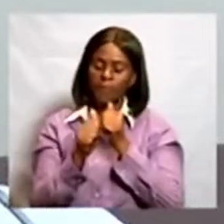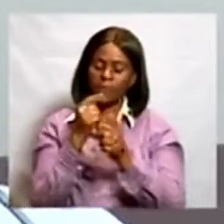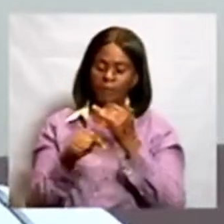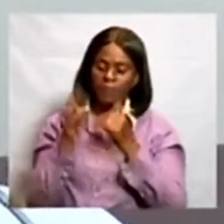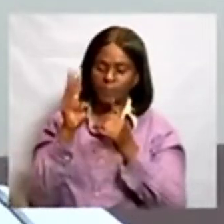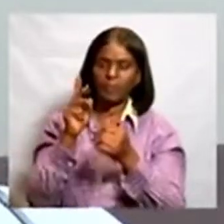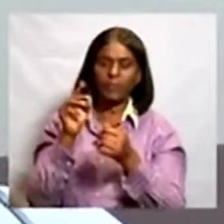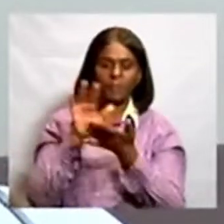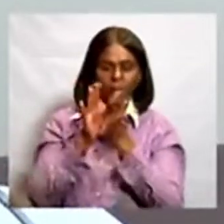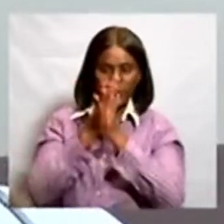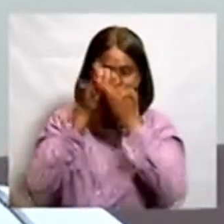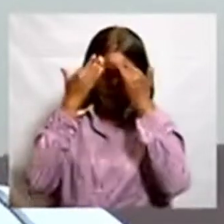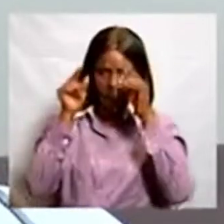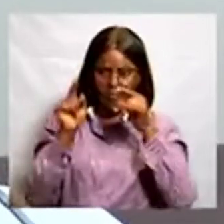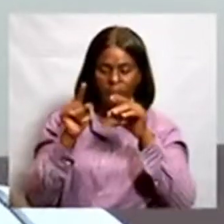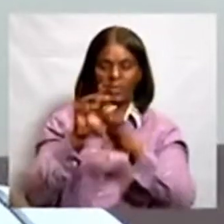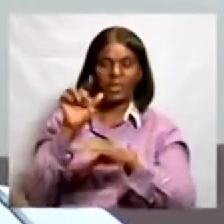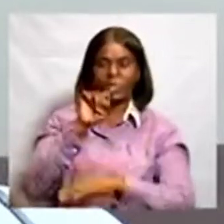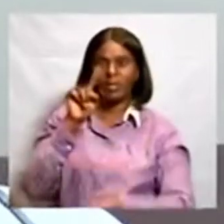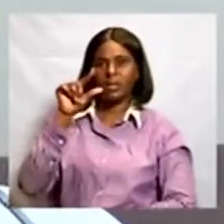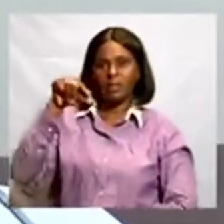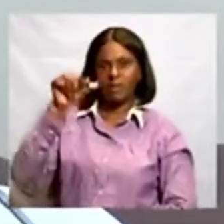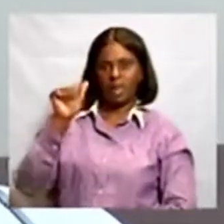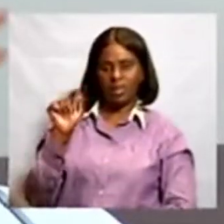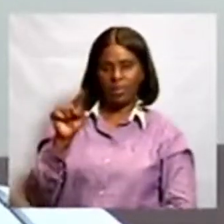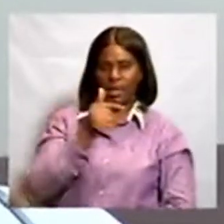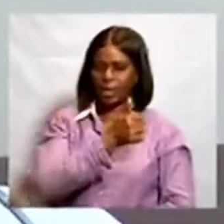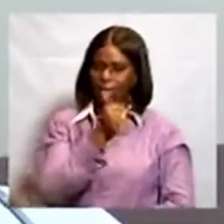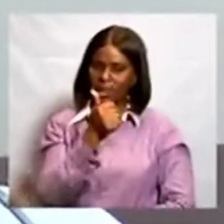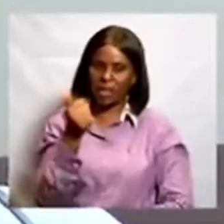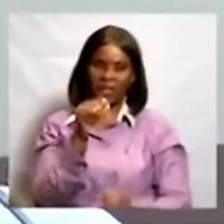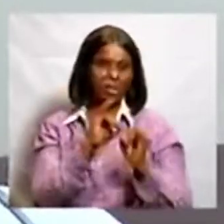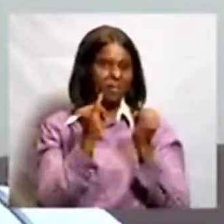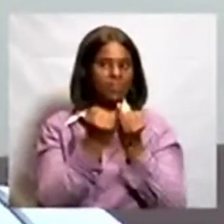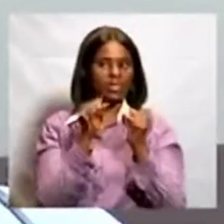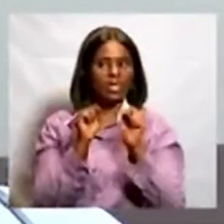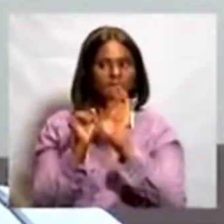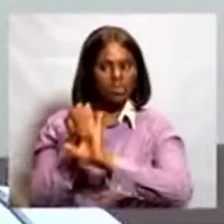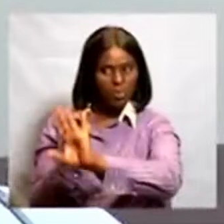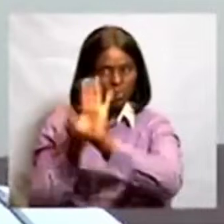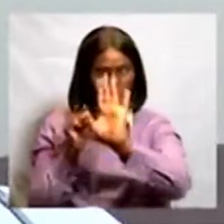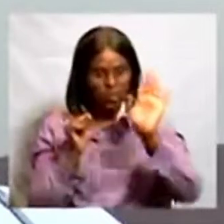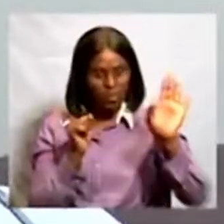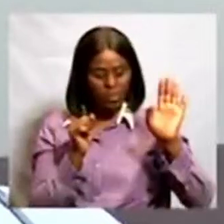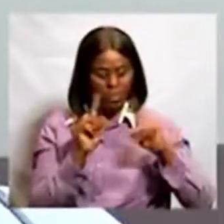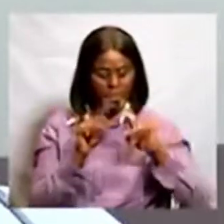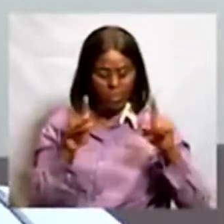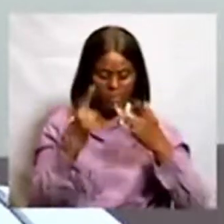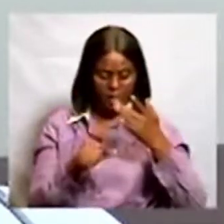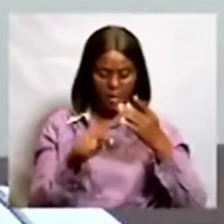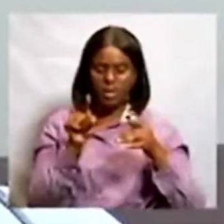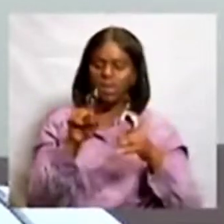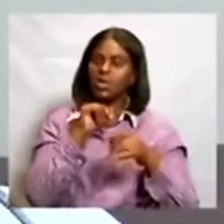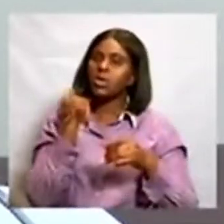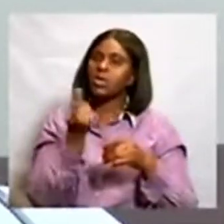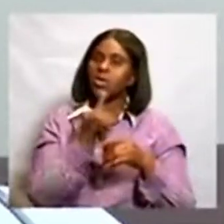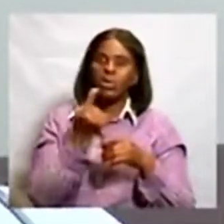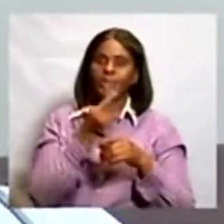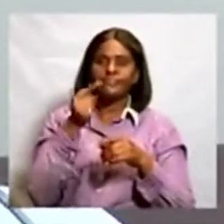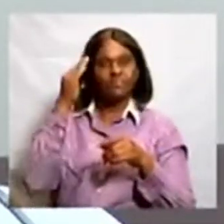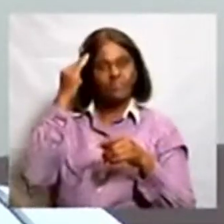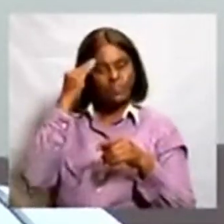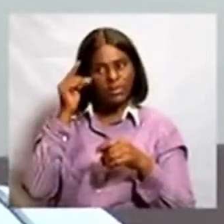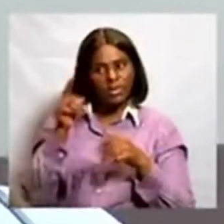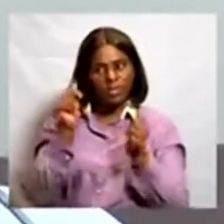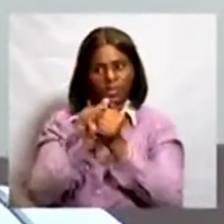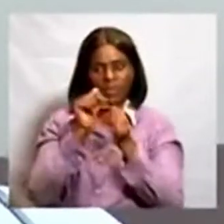be recognized is the ZAQUA verification. Any other institution can do their own verification, but that is only recognized